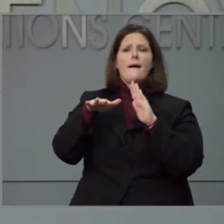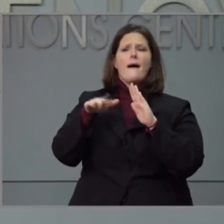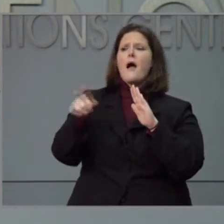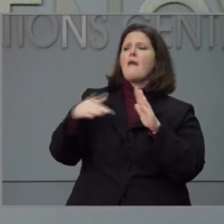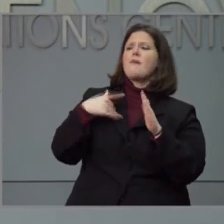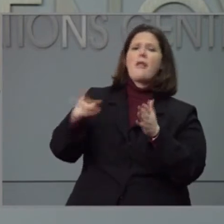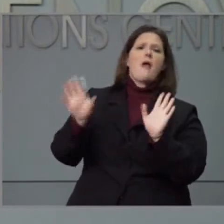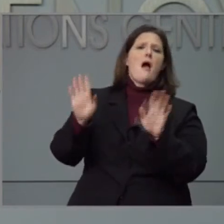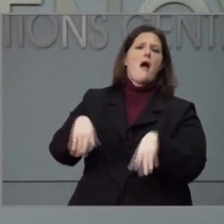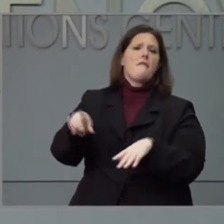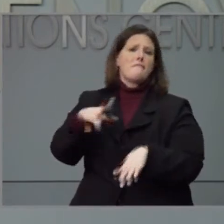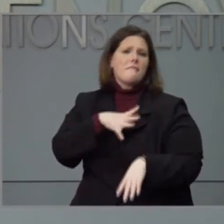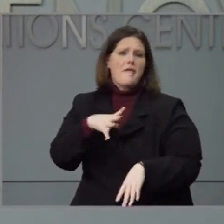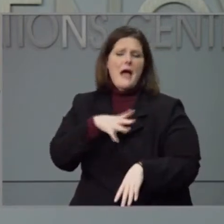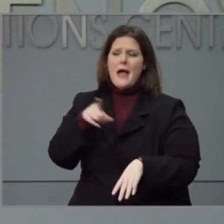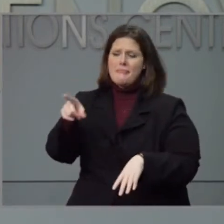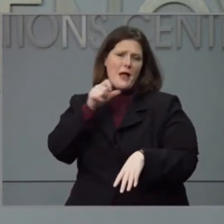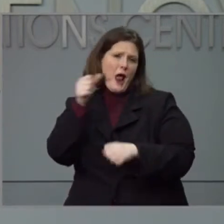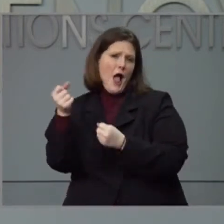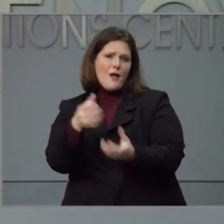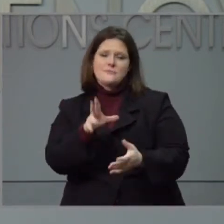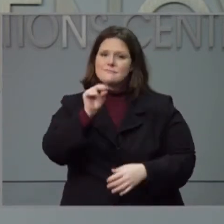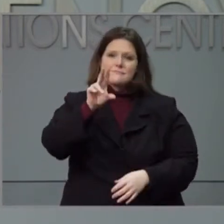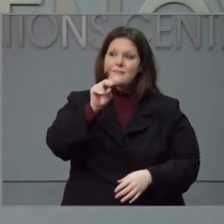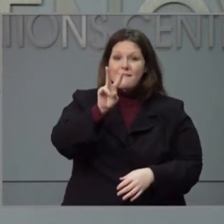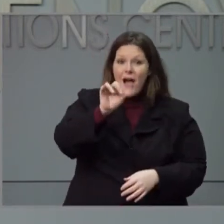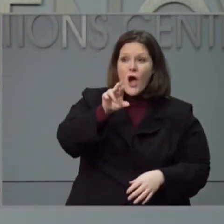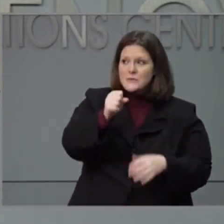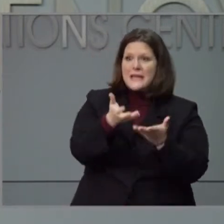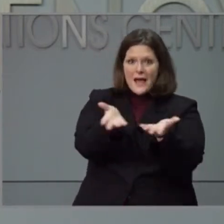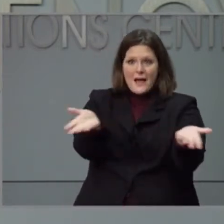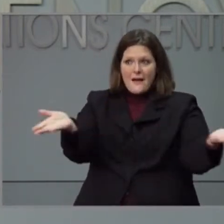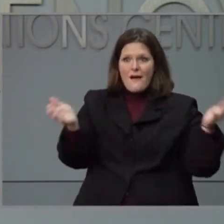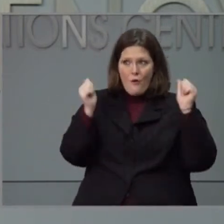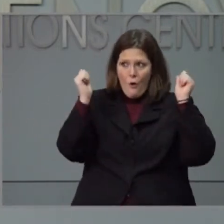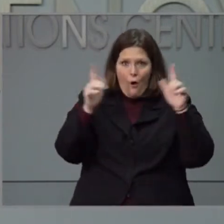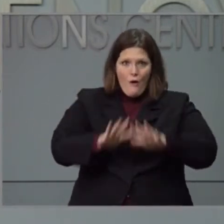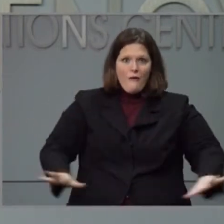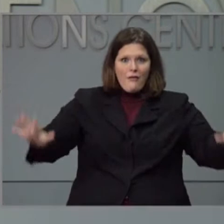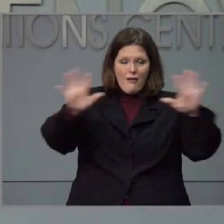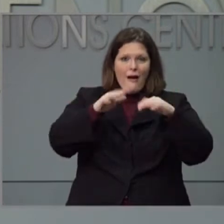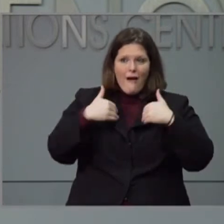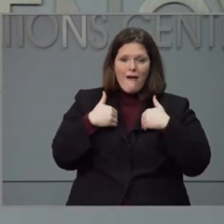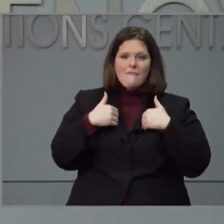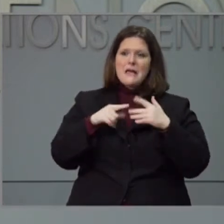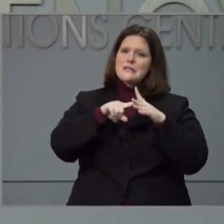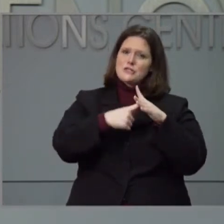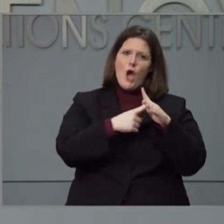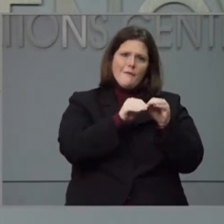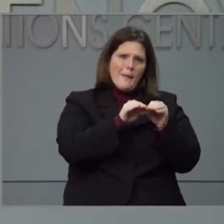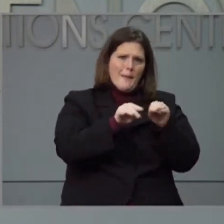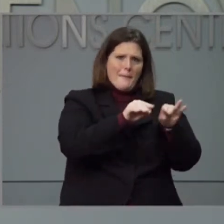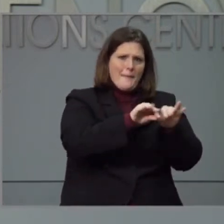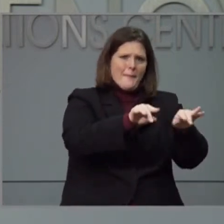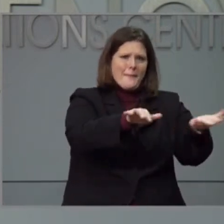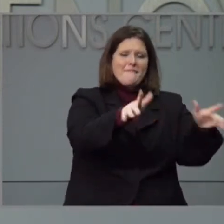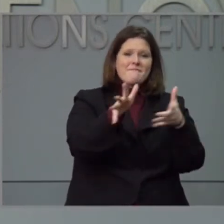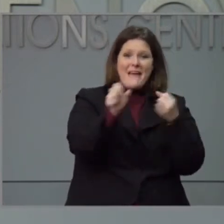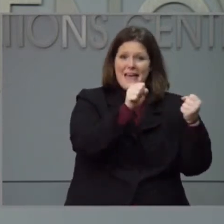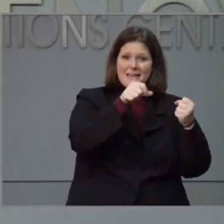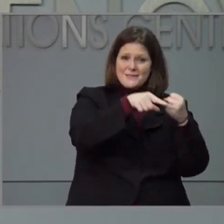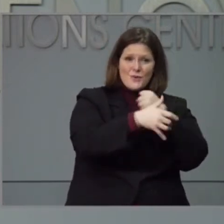This virus is everywhere. It's a little worse and spreading a little faster in our rural areas, which we want folks to